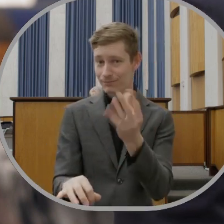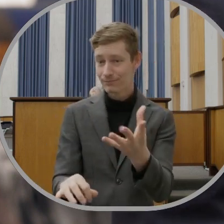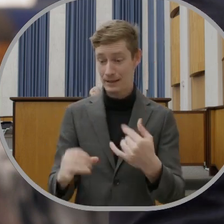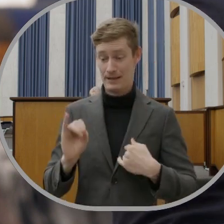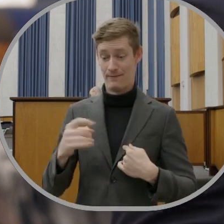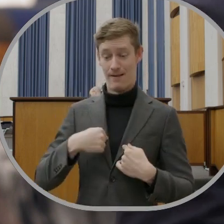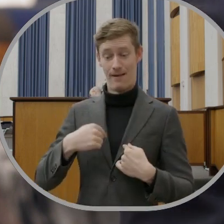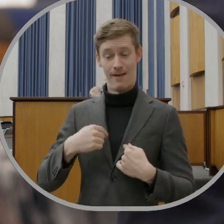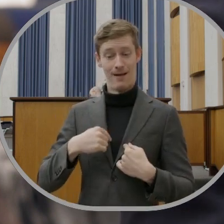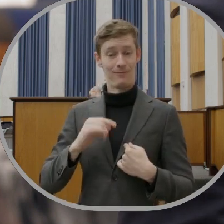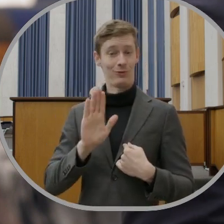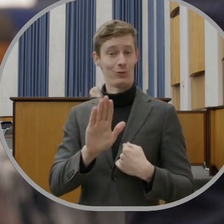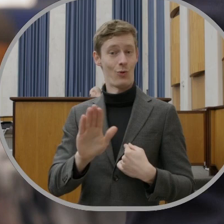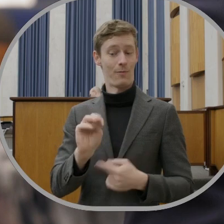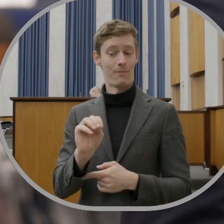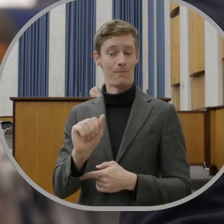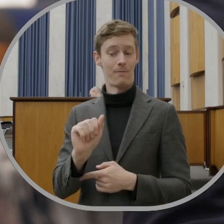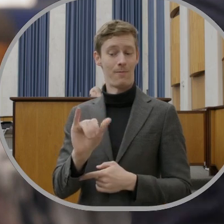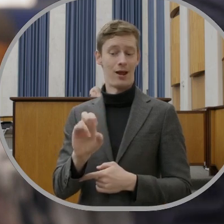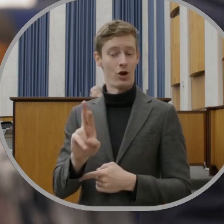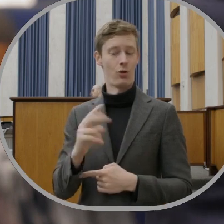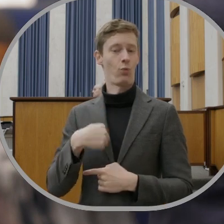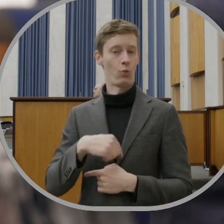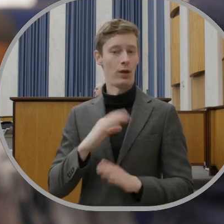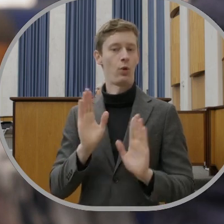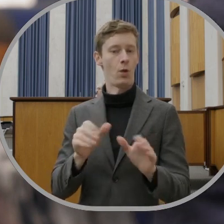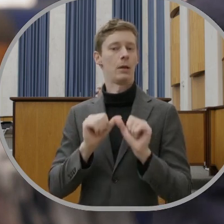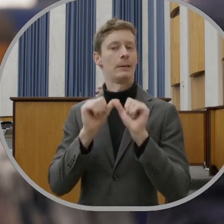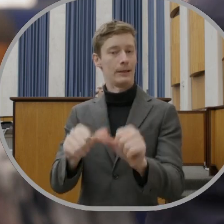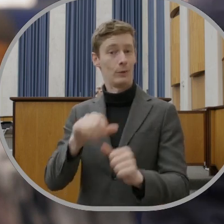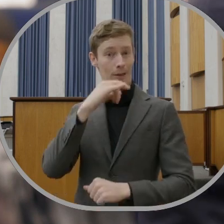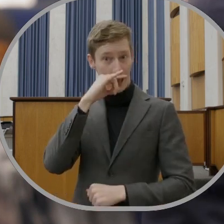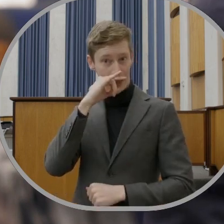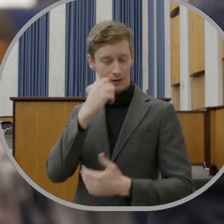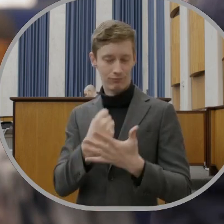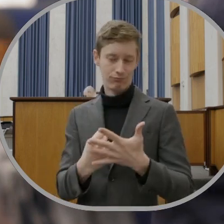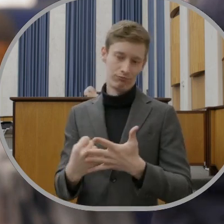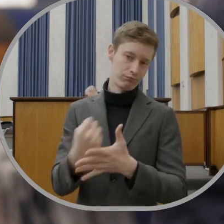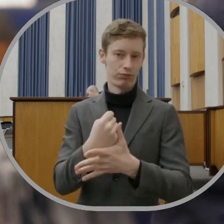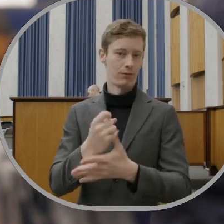mayor, we will continue to put our kids first.